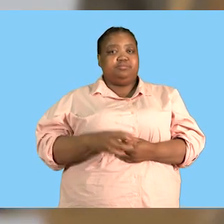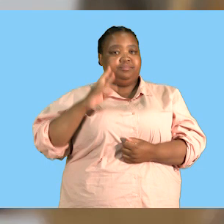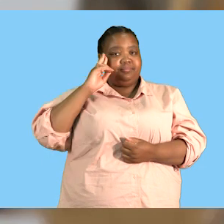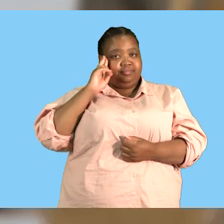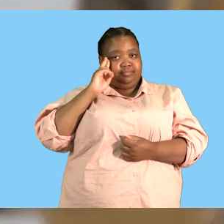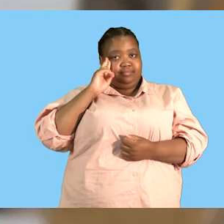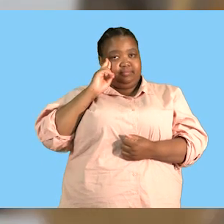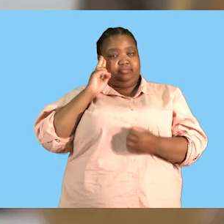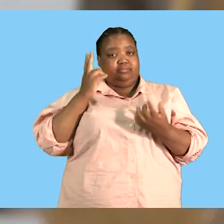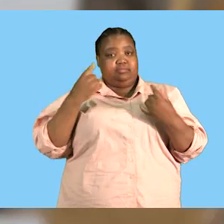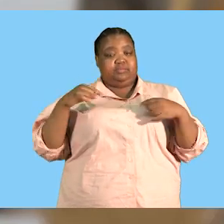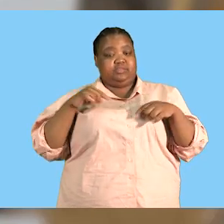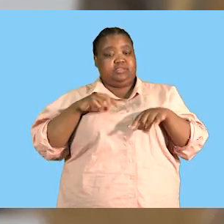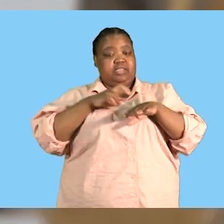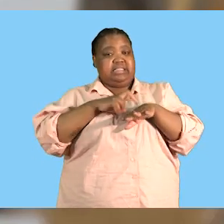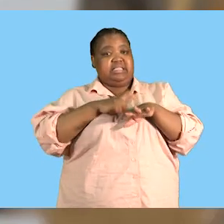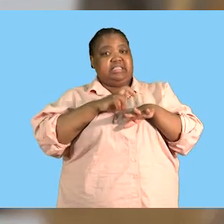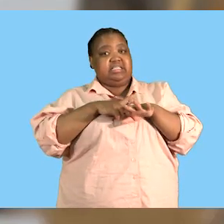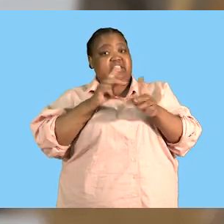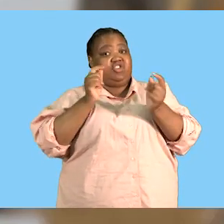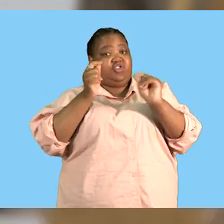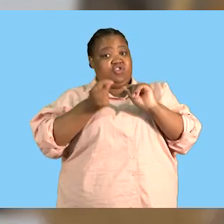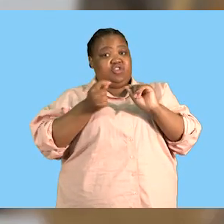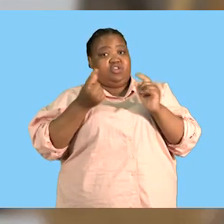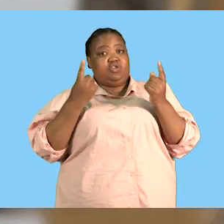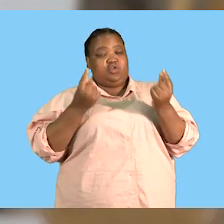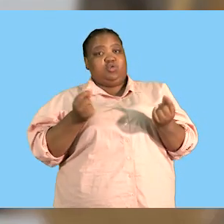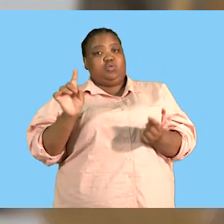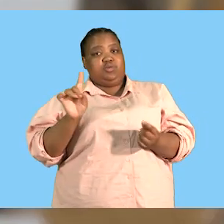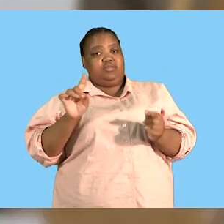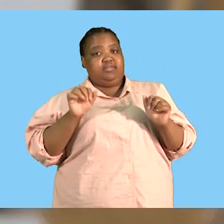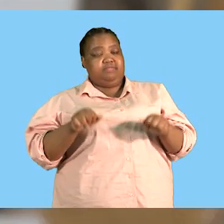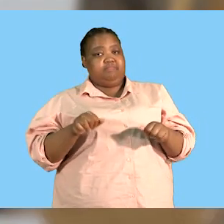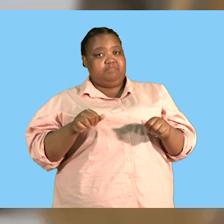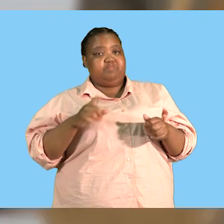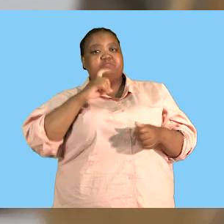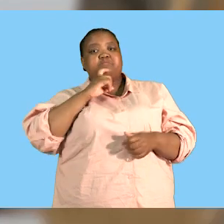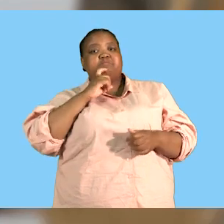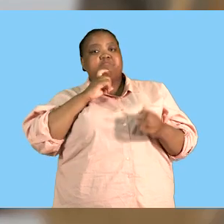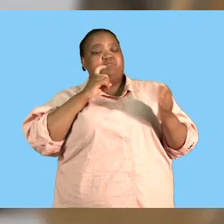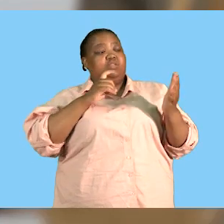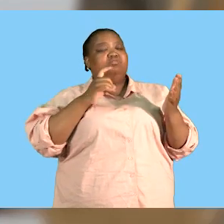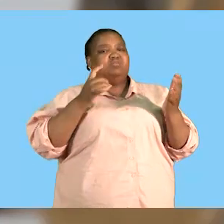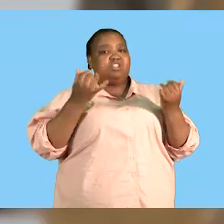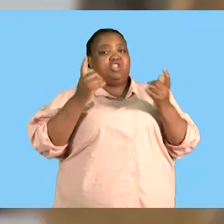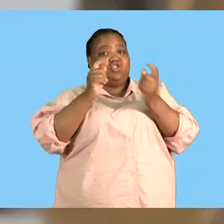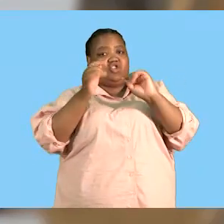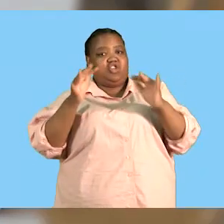metric. Remember, if we need to do such a conversion, the conversion factor will be